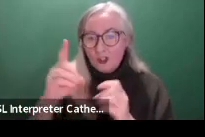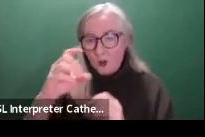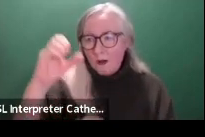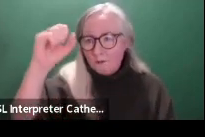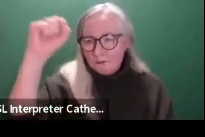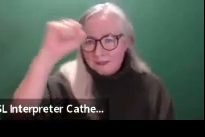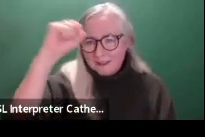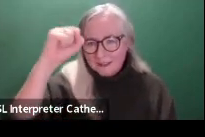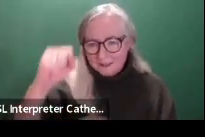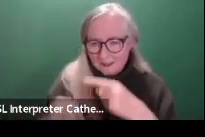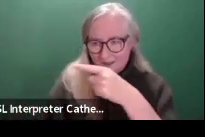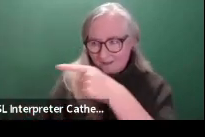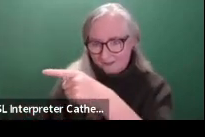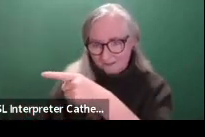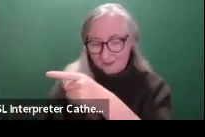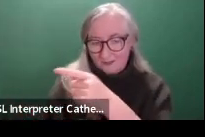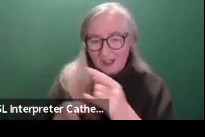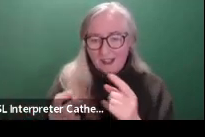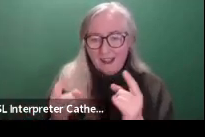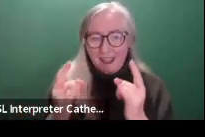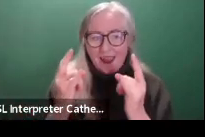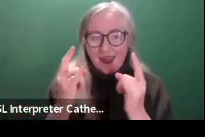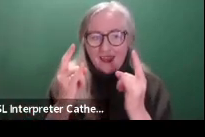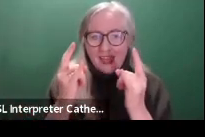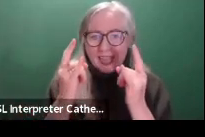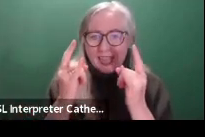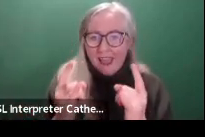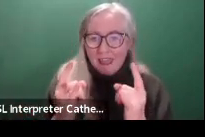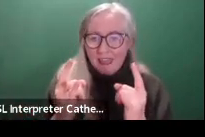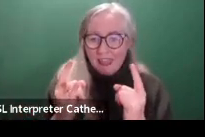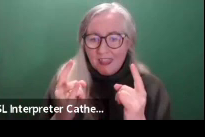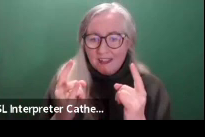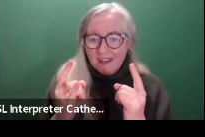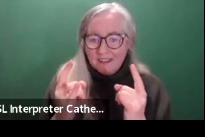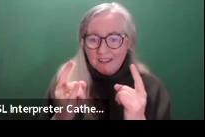the health is a devolved